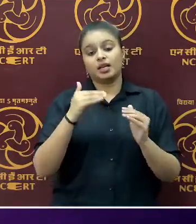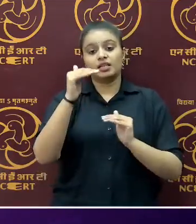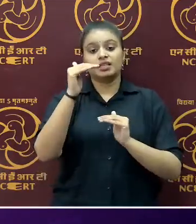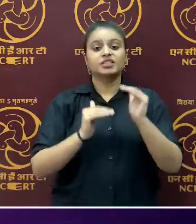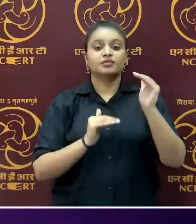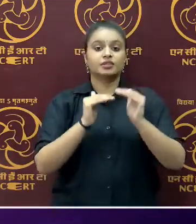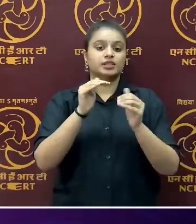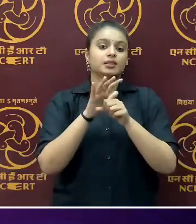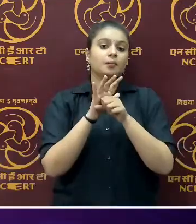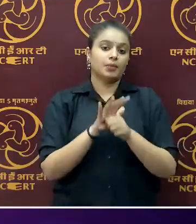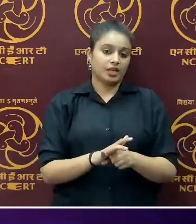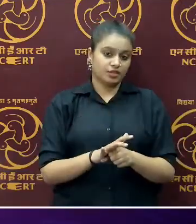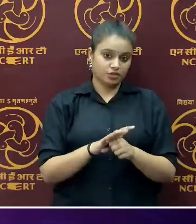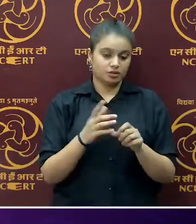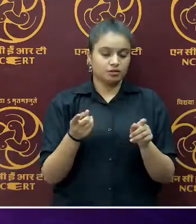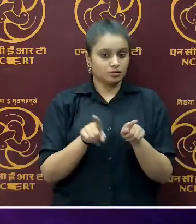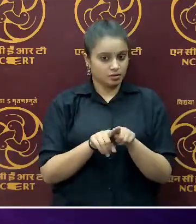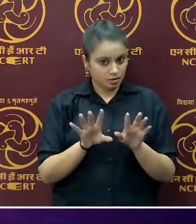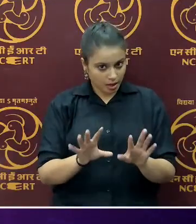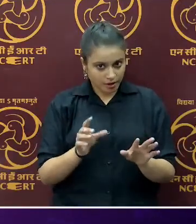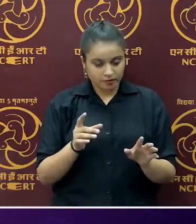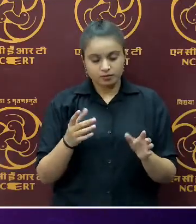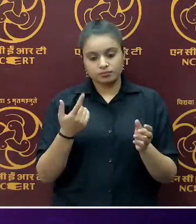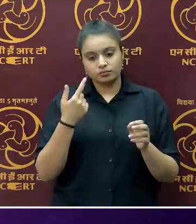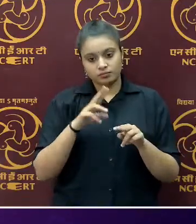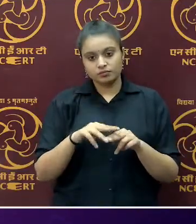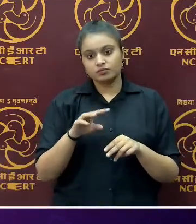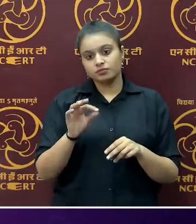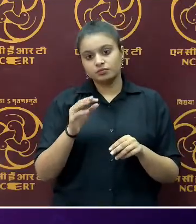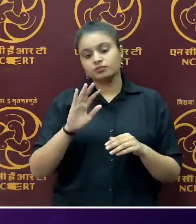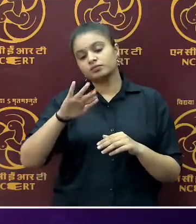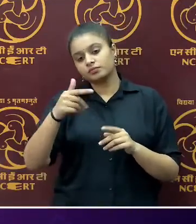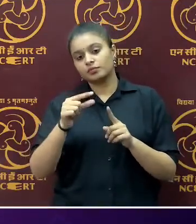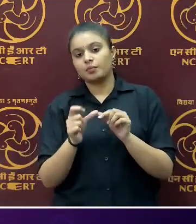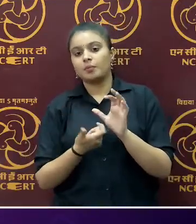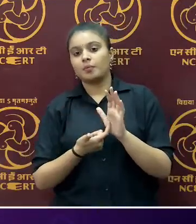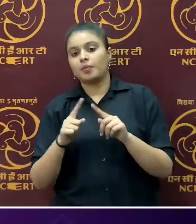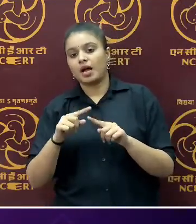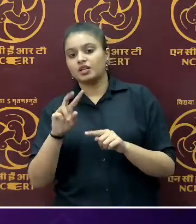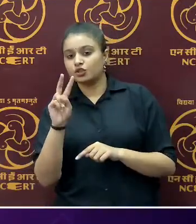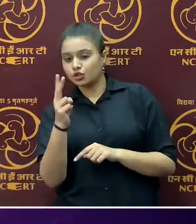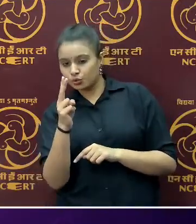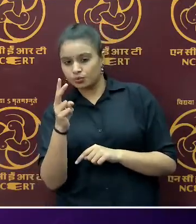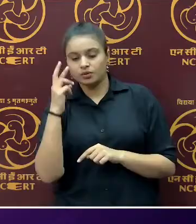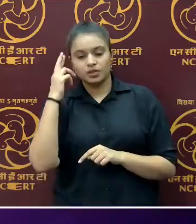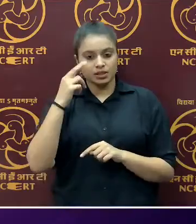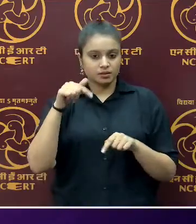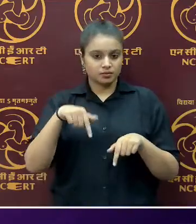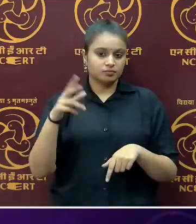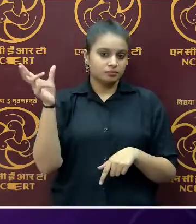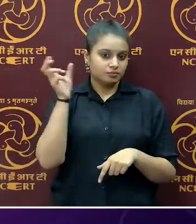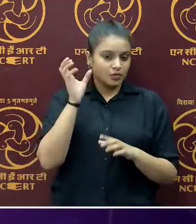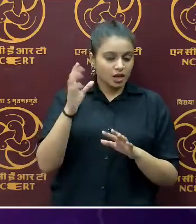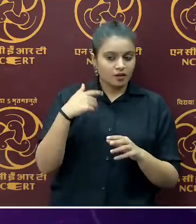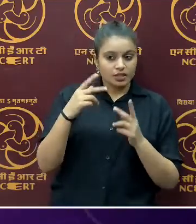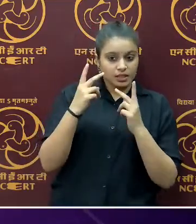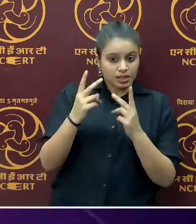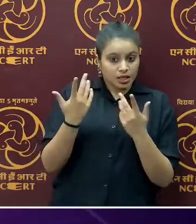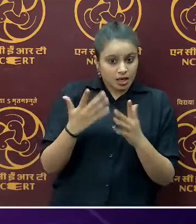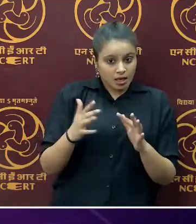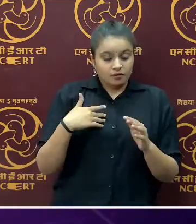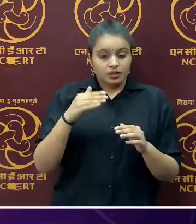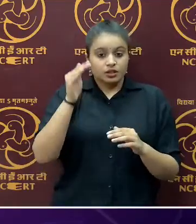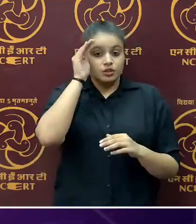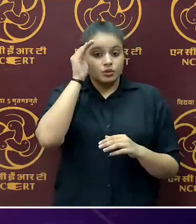the pressure. Yes. So that will take up in the second part. Because we have, heard it and seen it during the